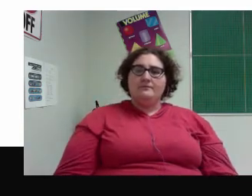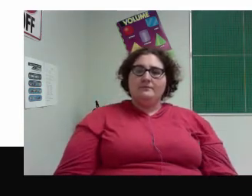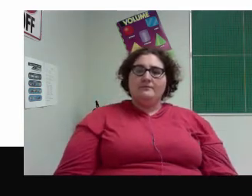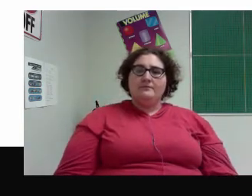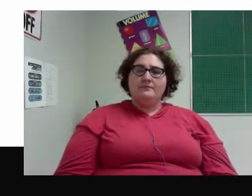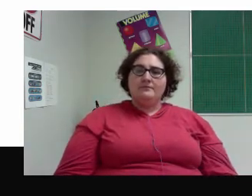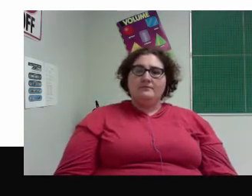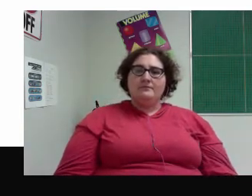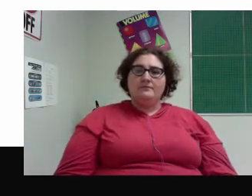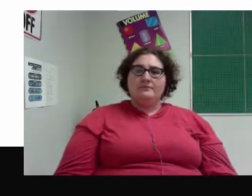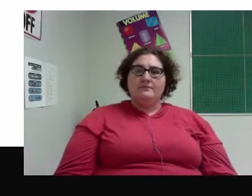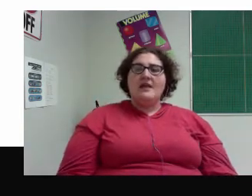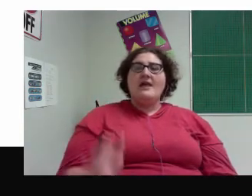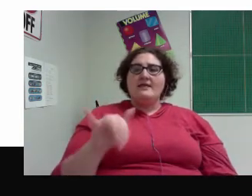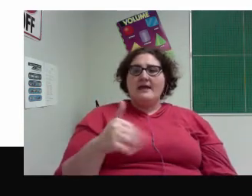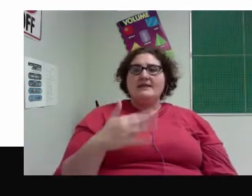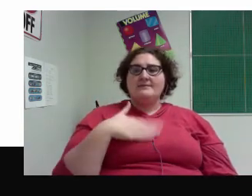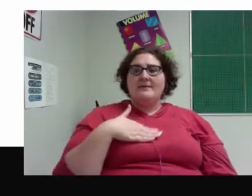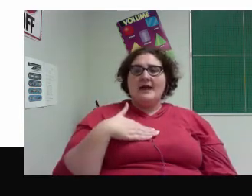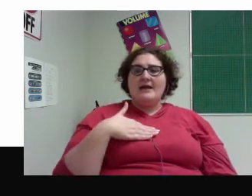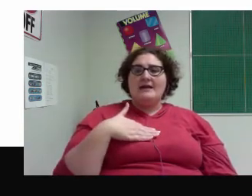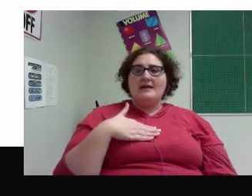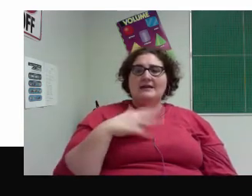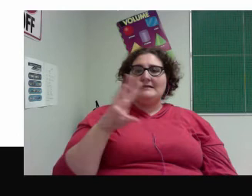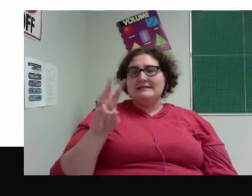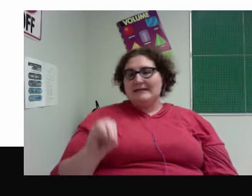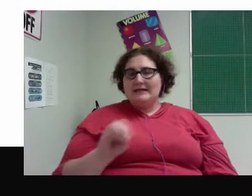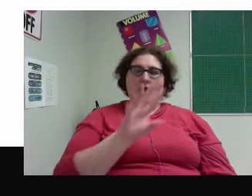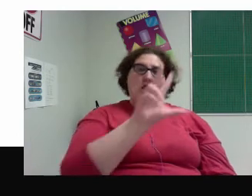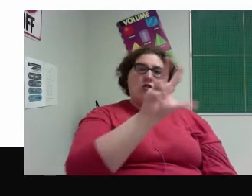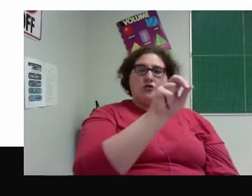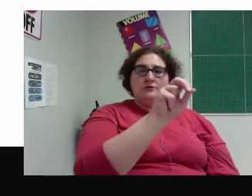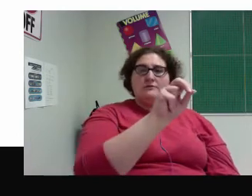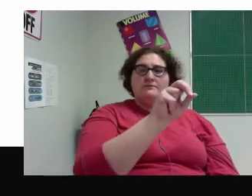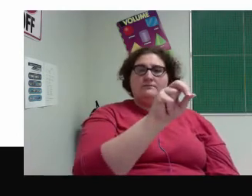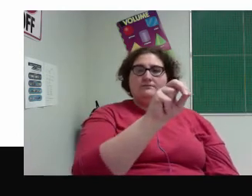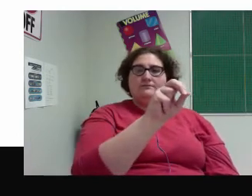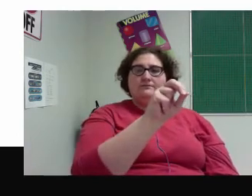and this would be my 60 and 30.